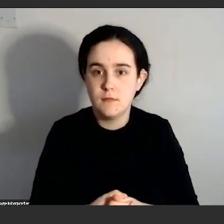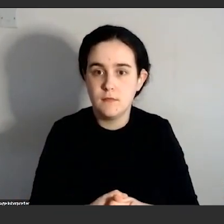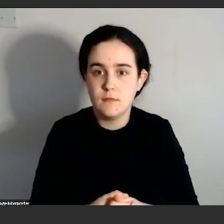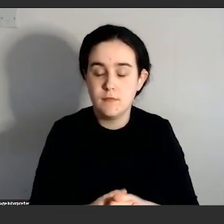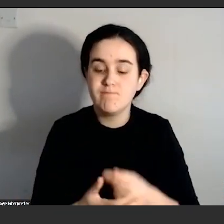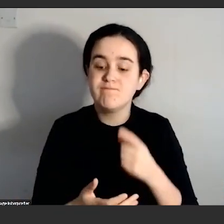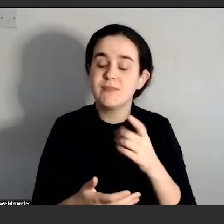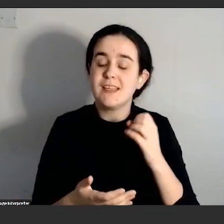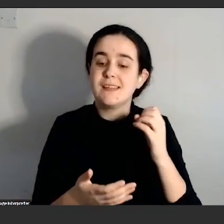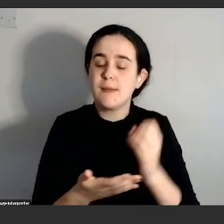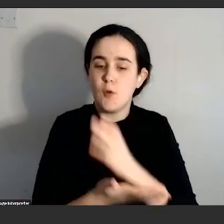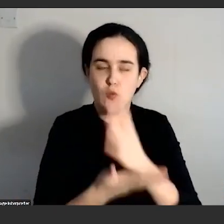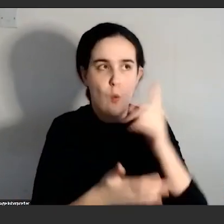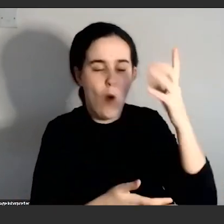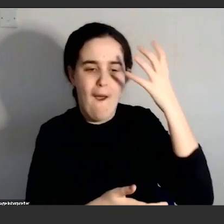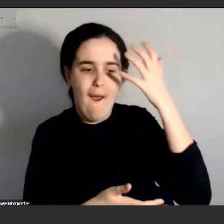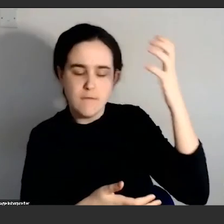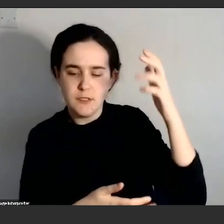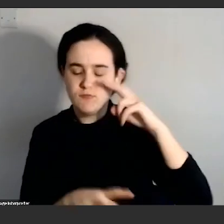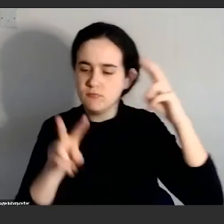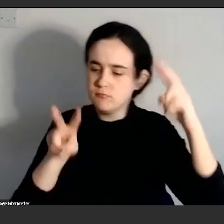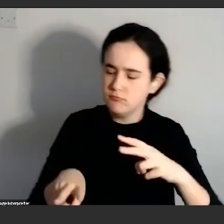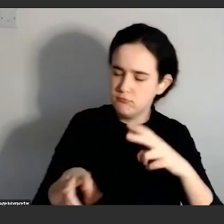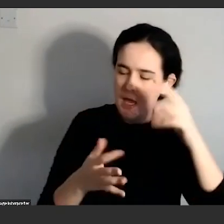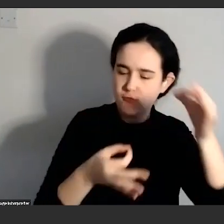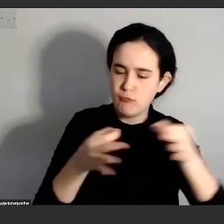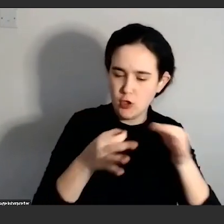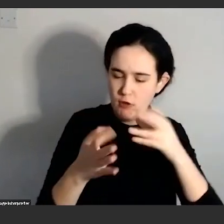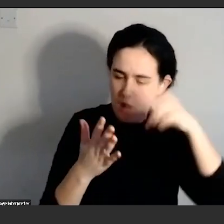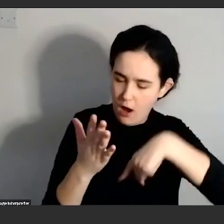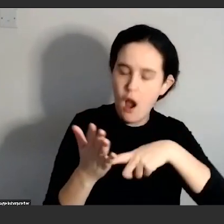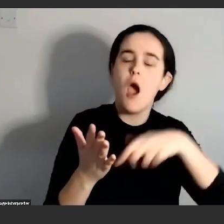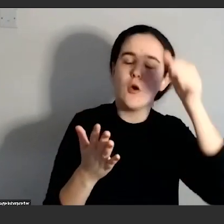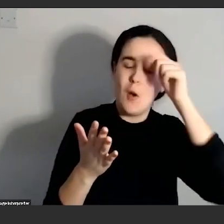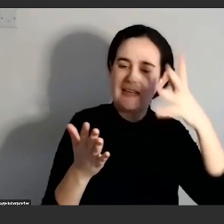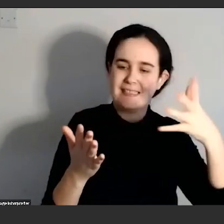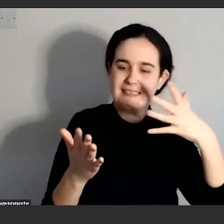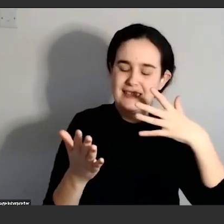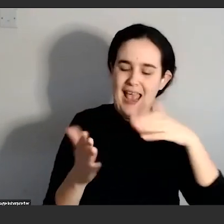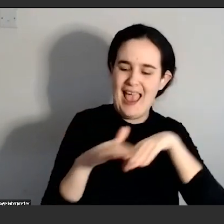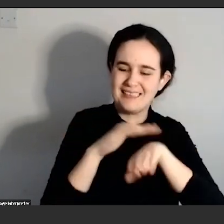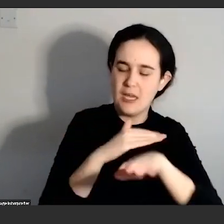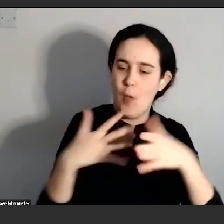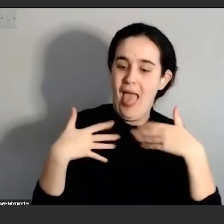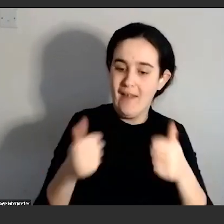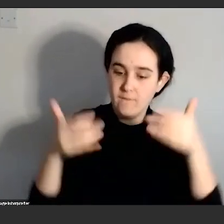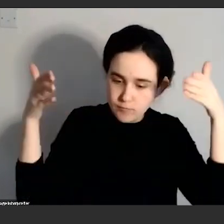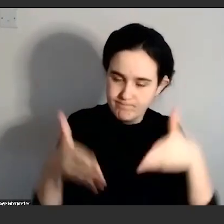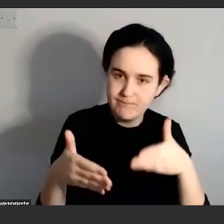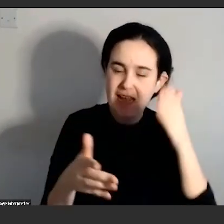commitments published on the Global Disability Summit website and sign up to relevant commitments ahead of the deadline